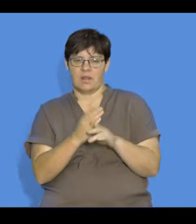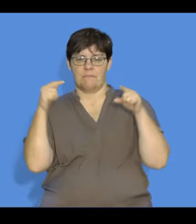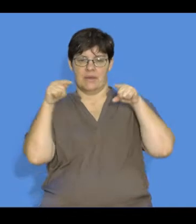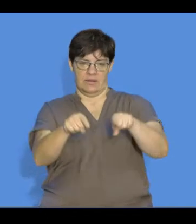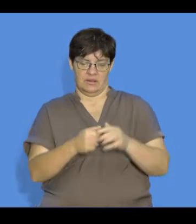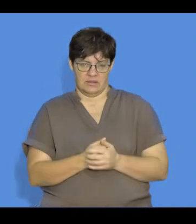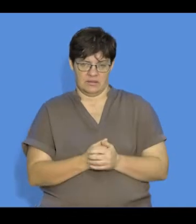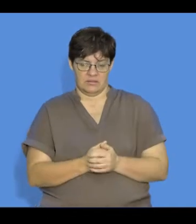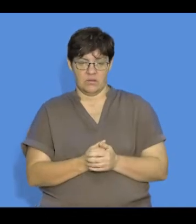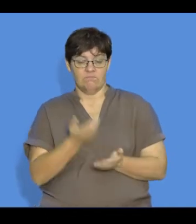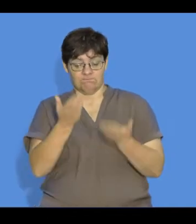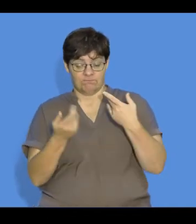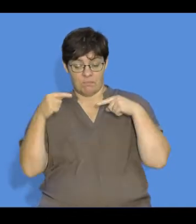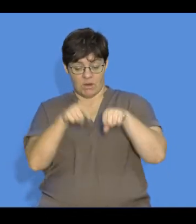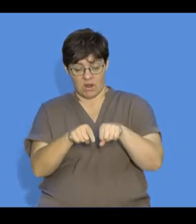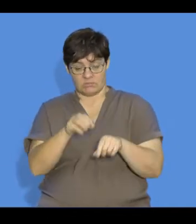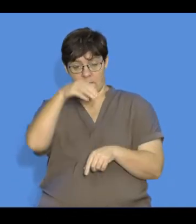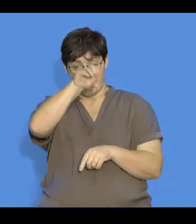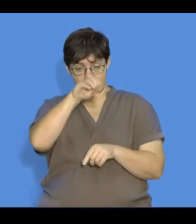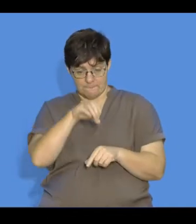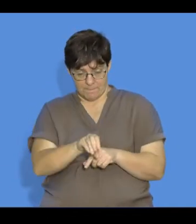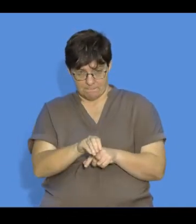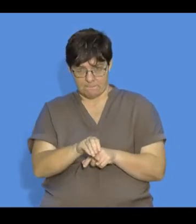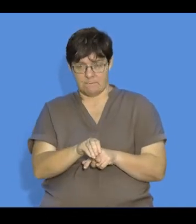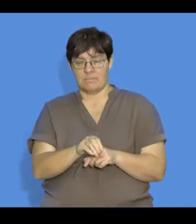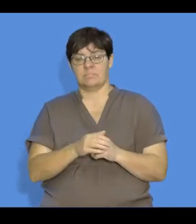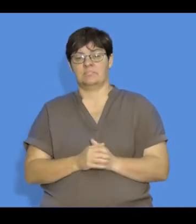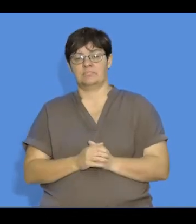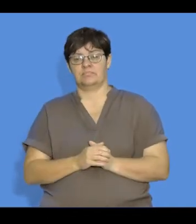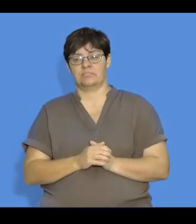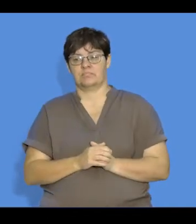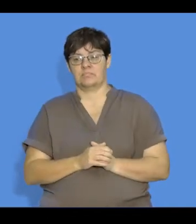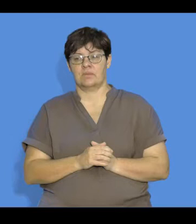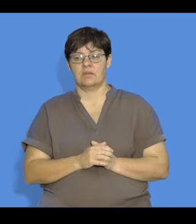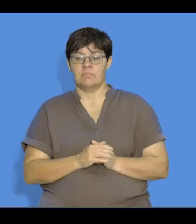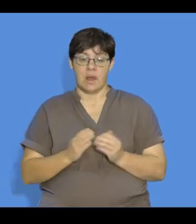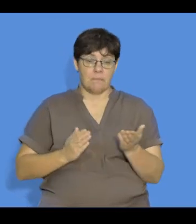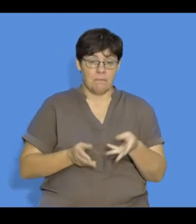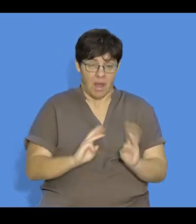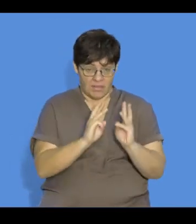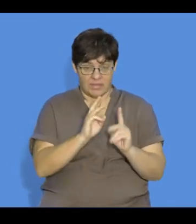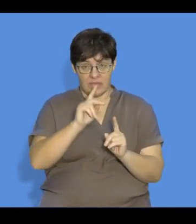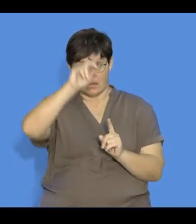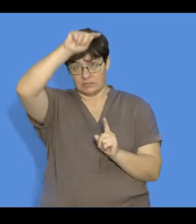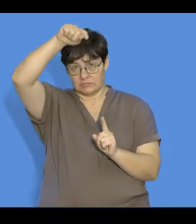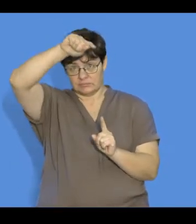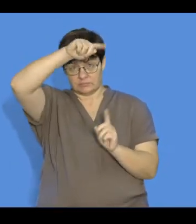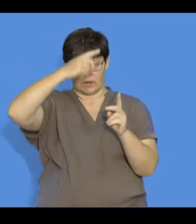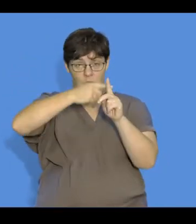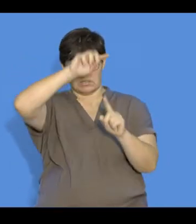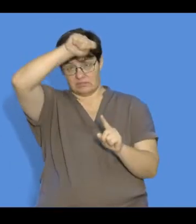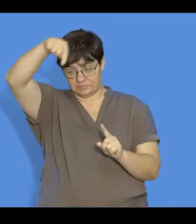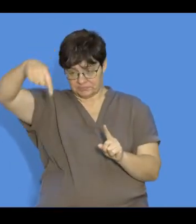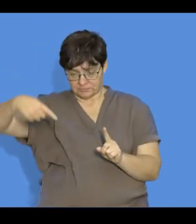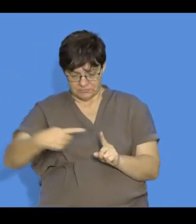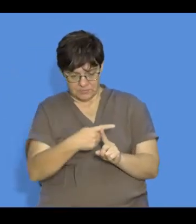in parallel. So a parallel combination of resistors gives us a branched circuit. Okay. So there is more than one path from the